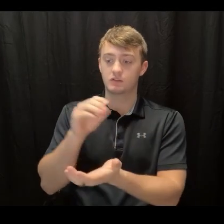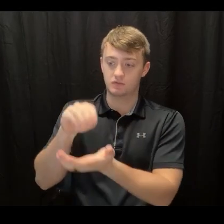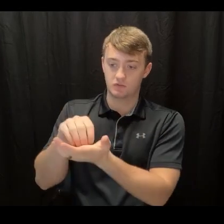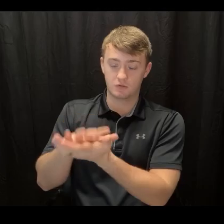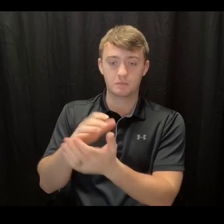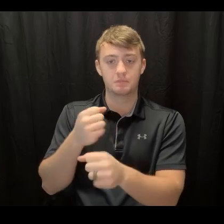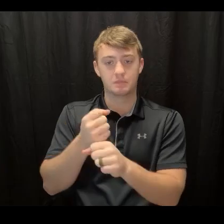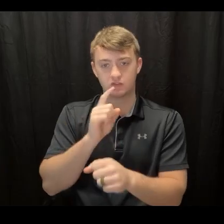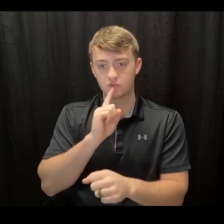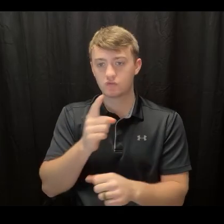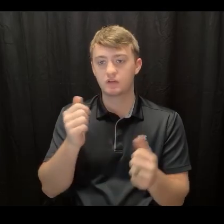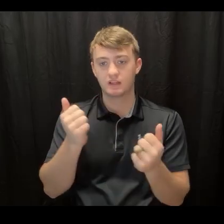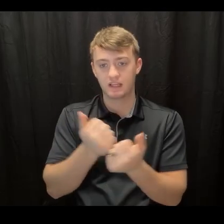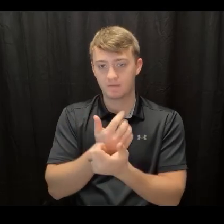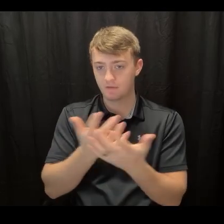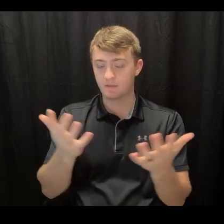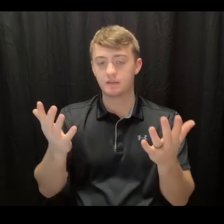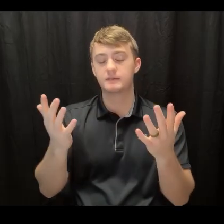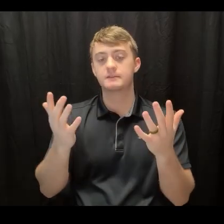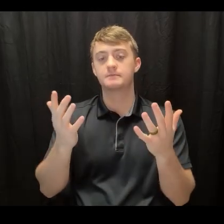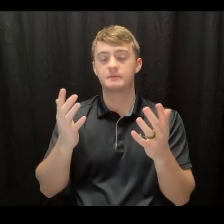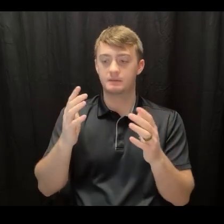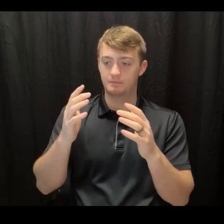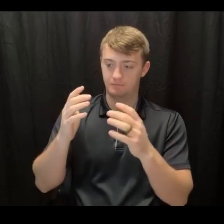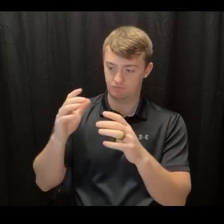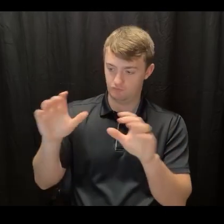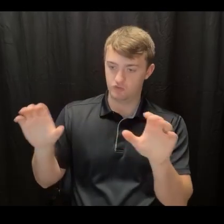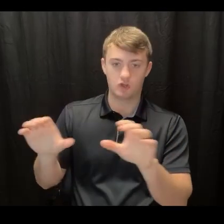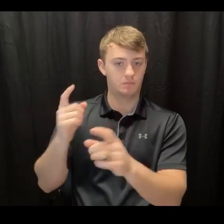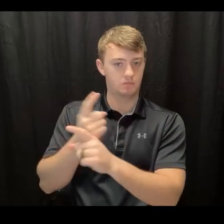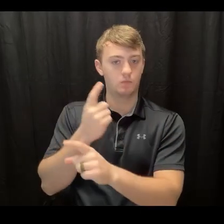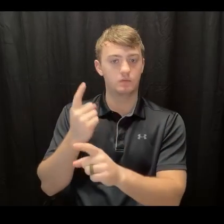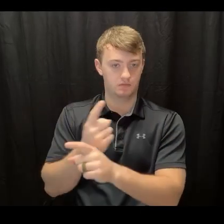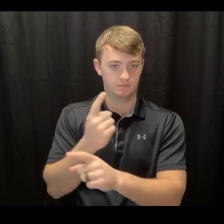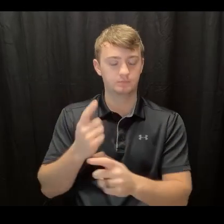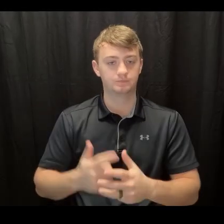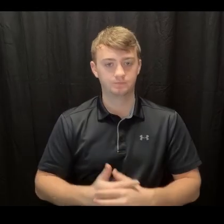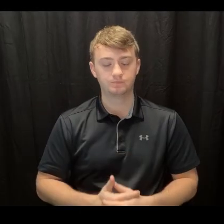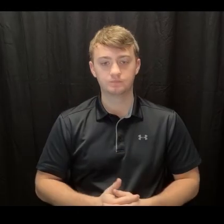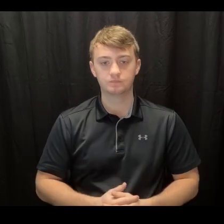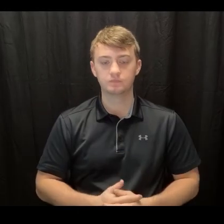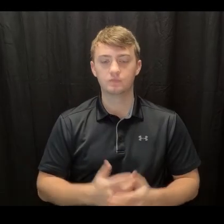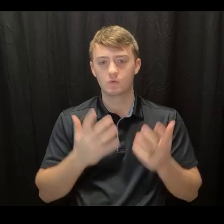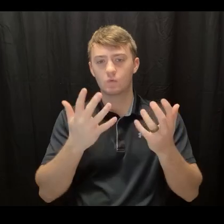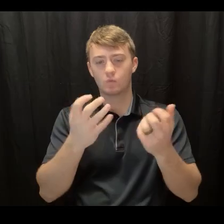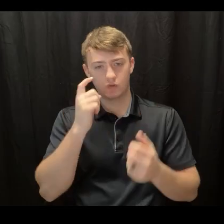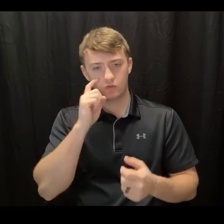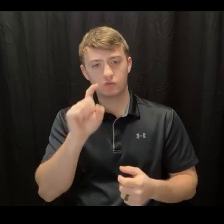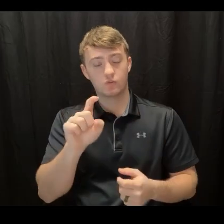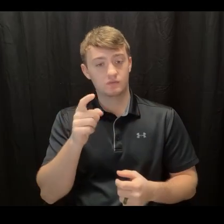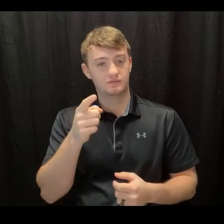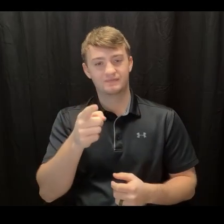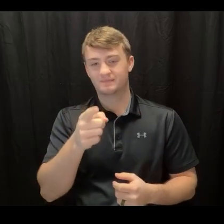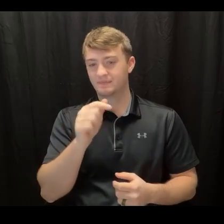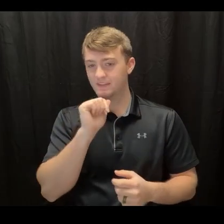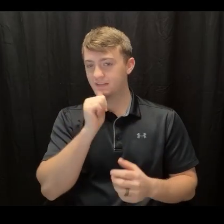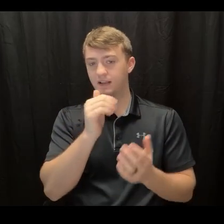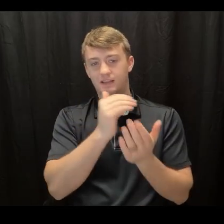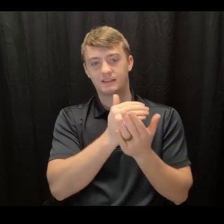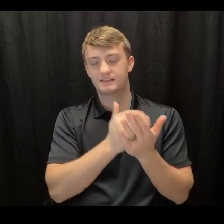document to make sure everything is being done appropriately. Notice that this is